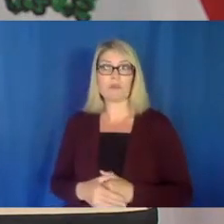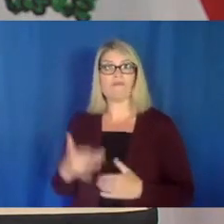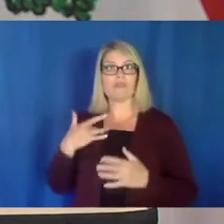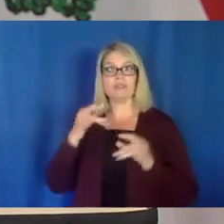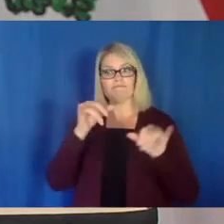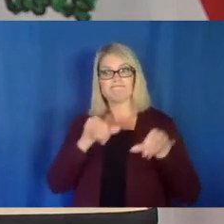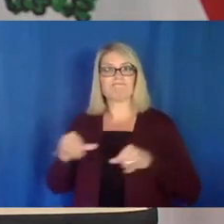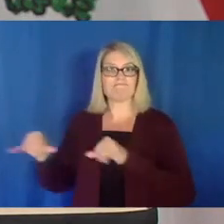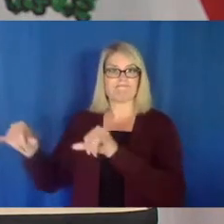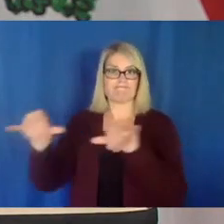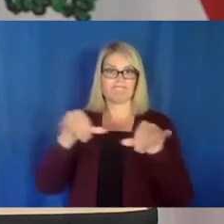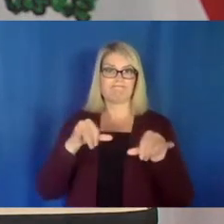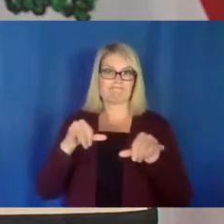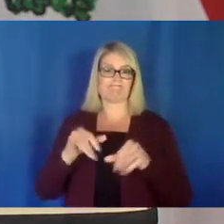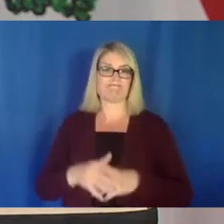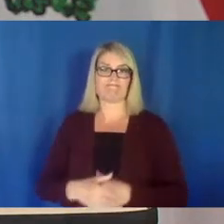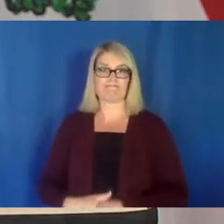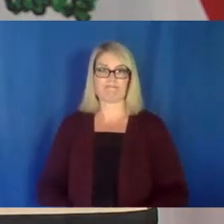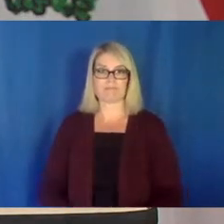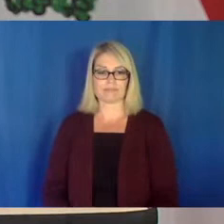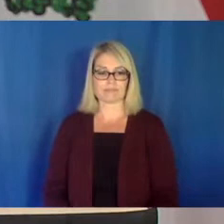welcome.